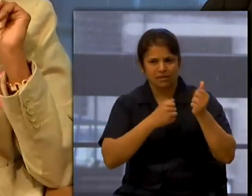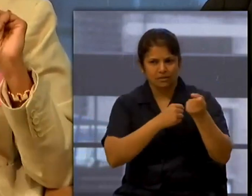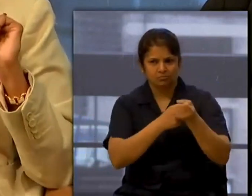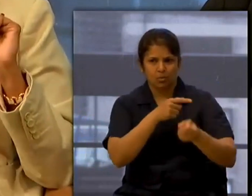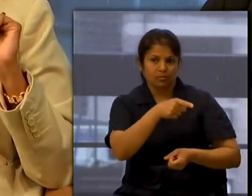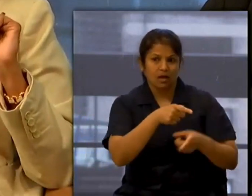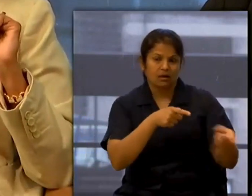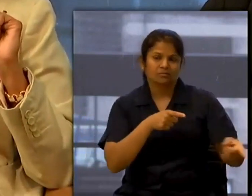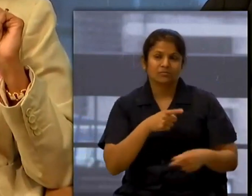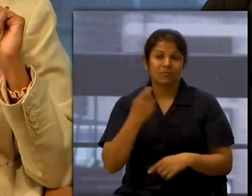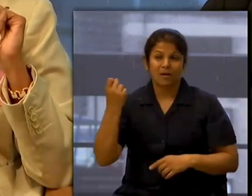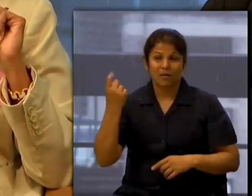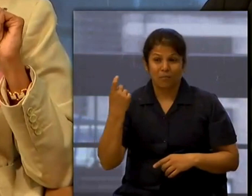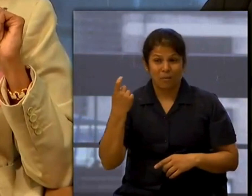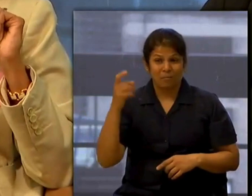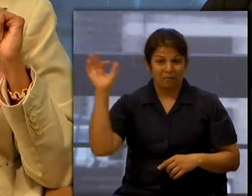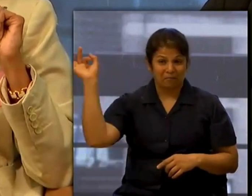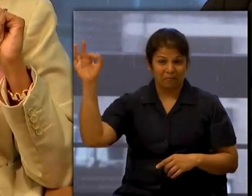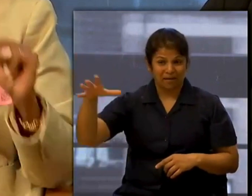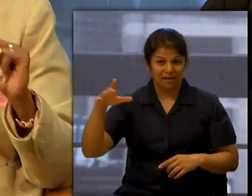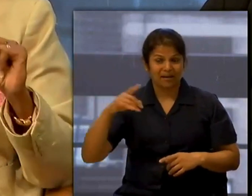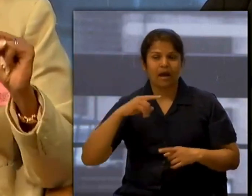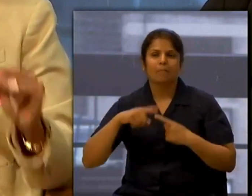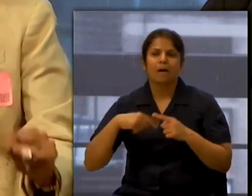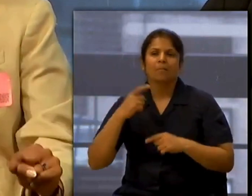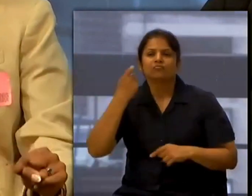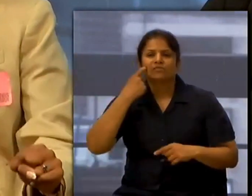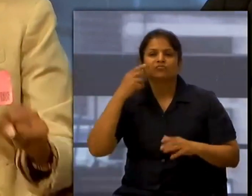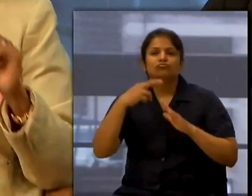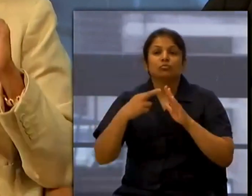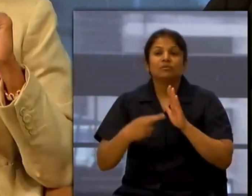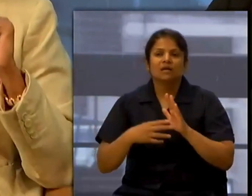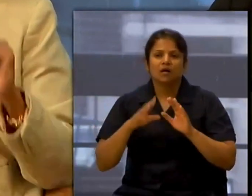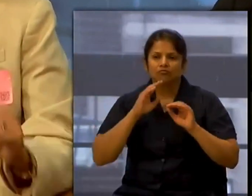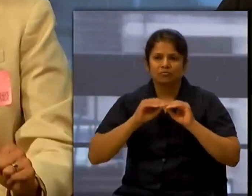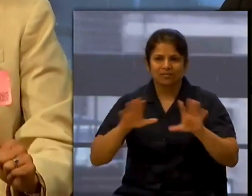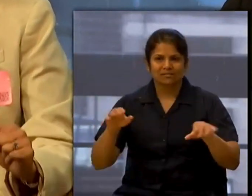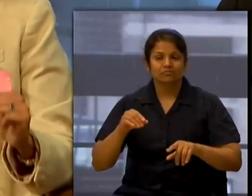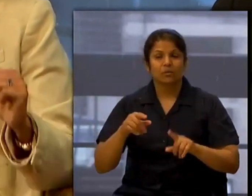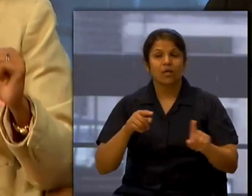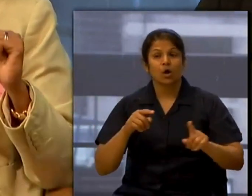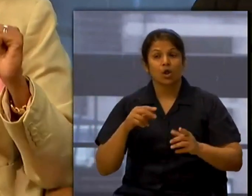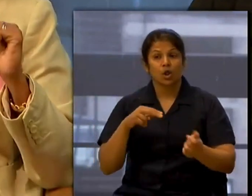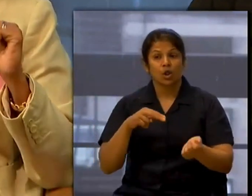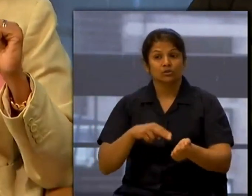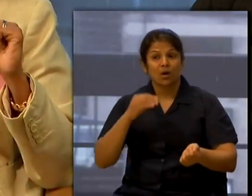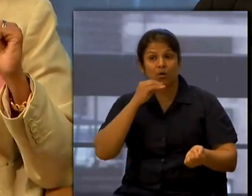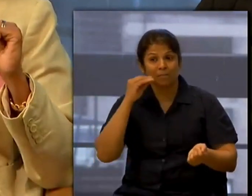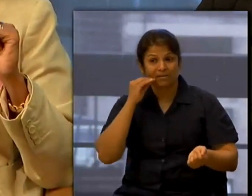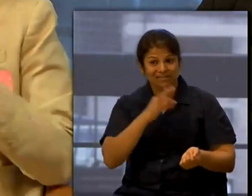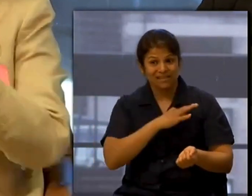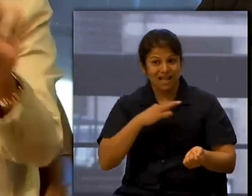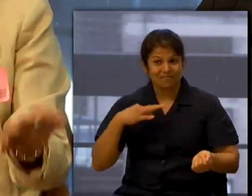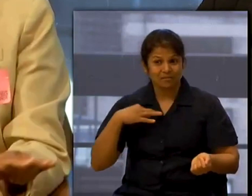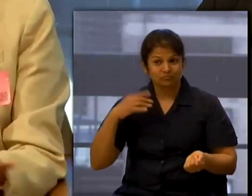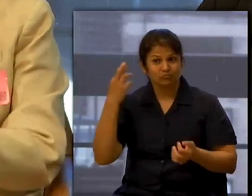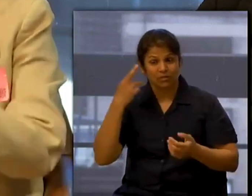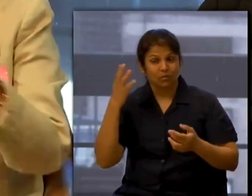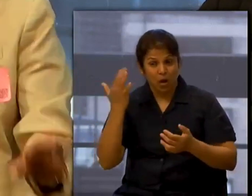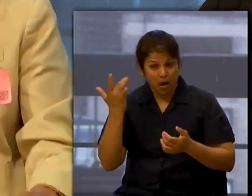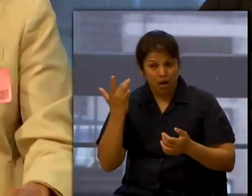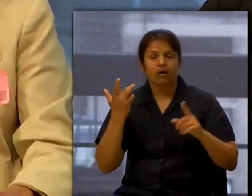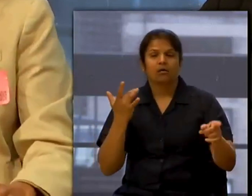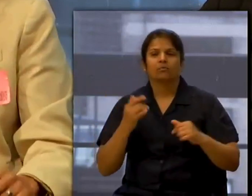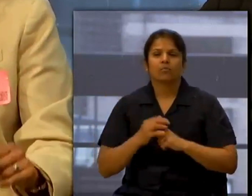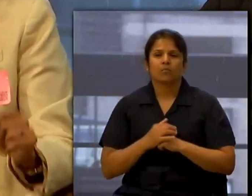more regulation that just came out regarding nursing home staffing. And the reason why I raised that is that there is we love HCBS, we definitely